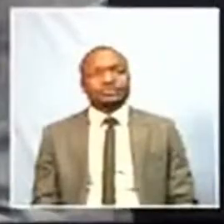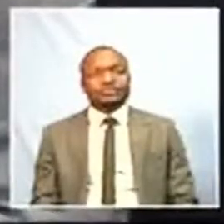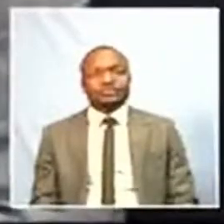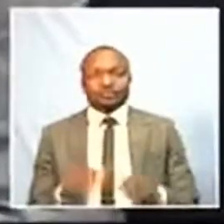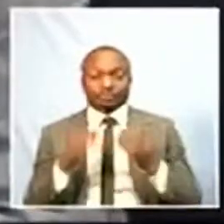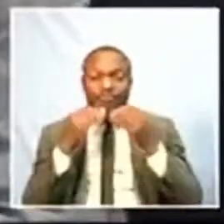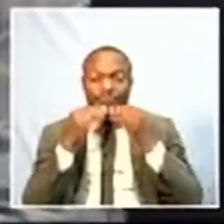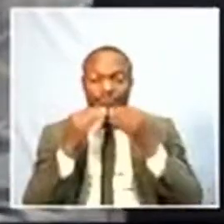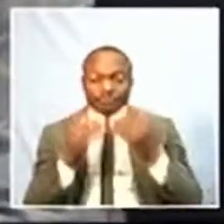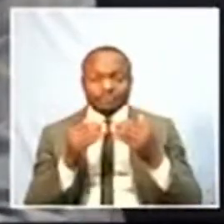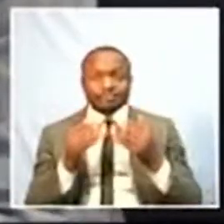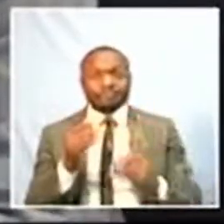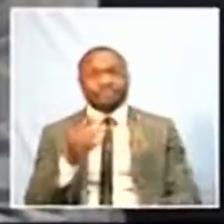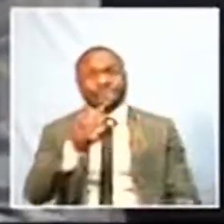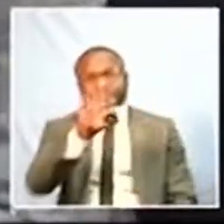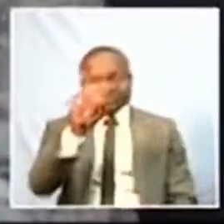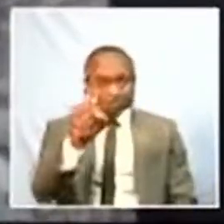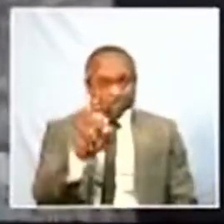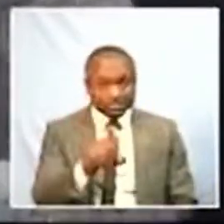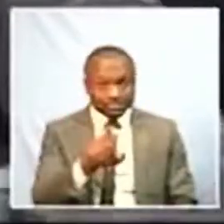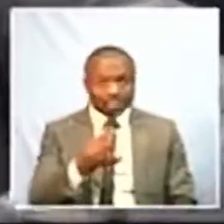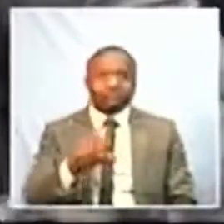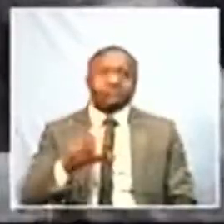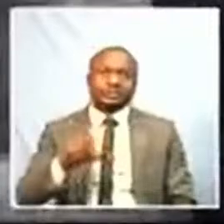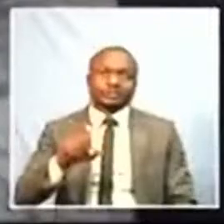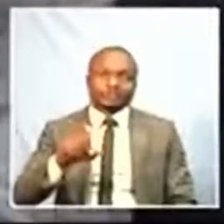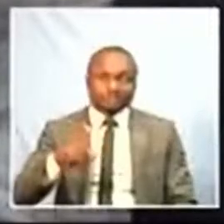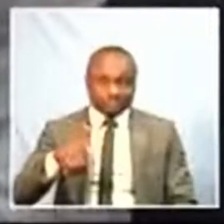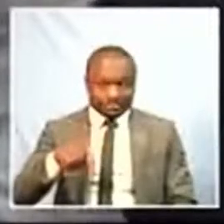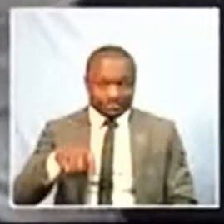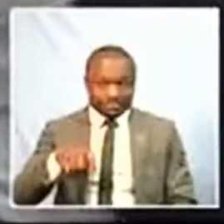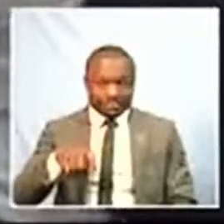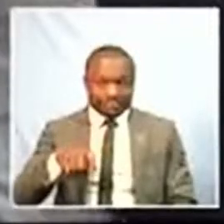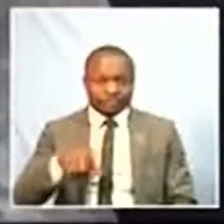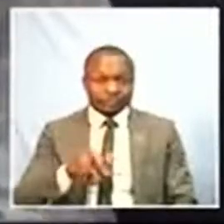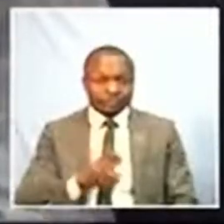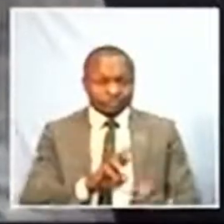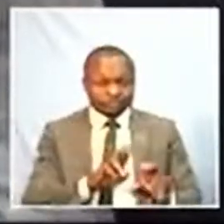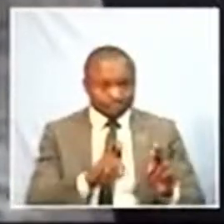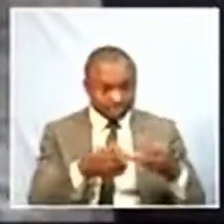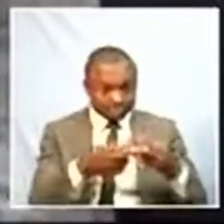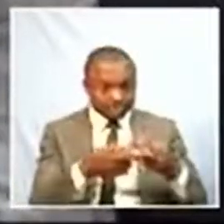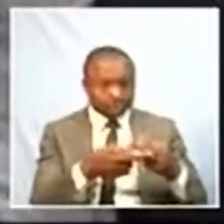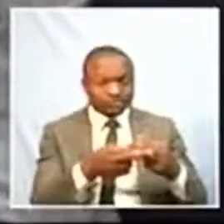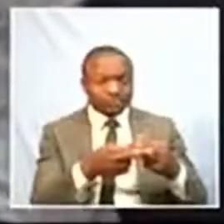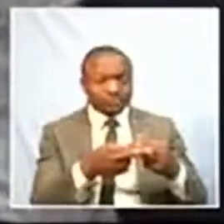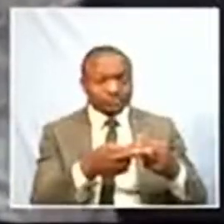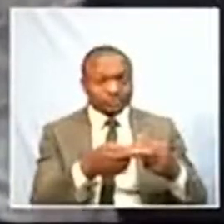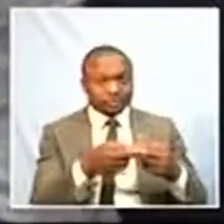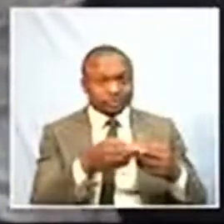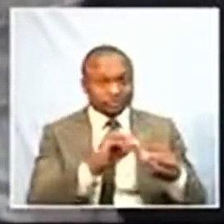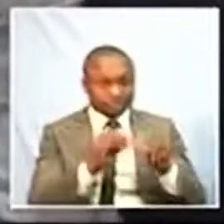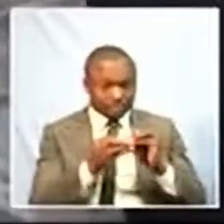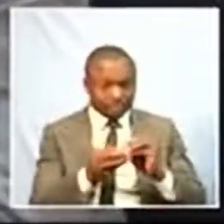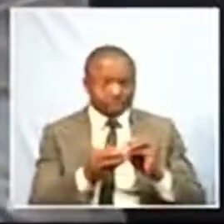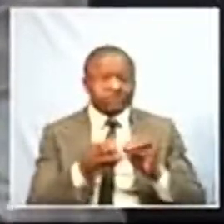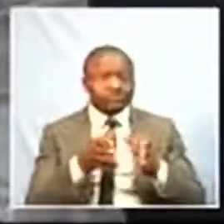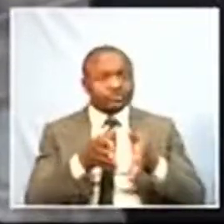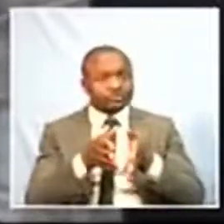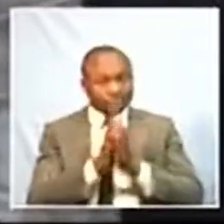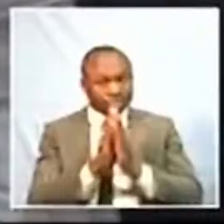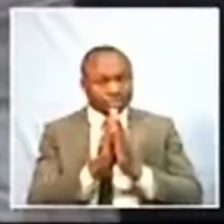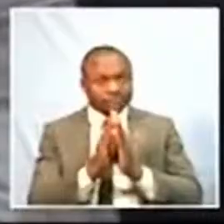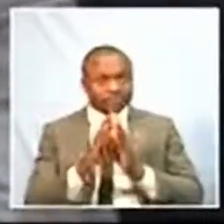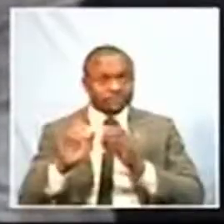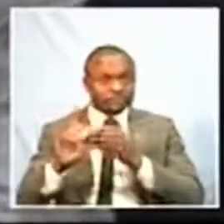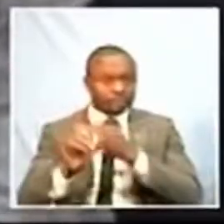Thank you so much for the question. I think we may need to reconcile those figures. Perhaps I would ask maybe the